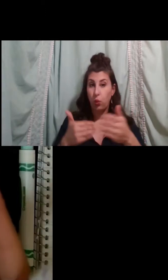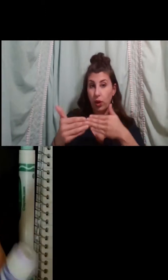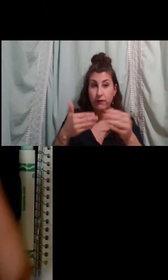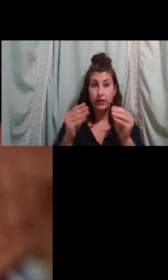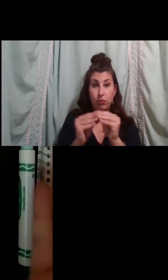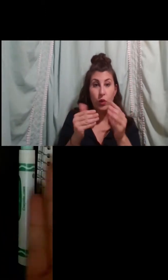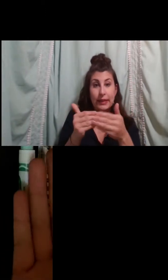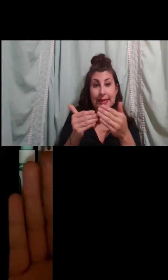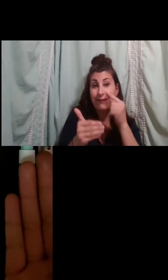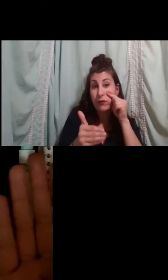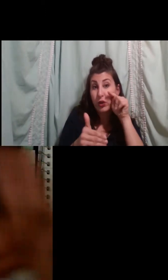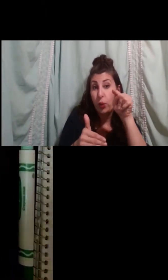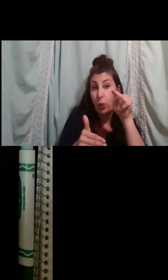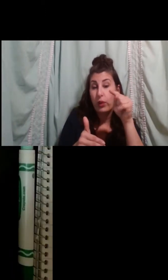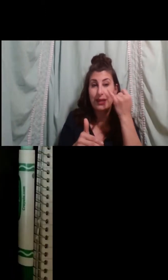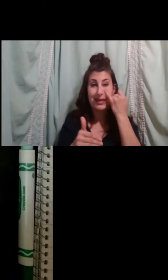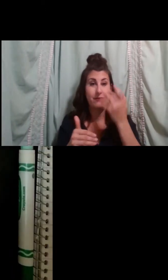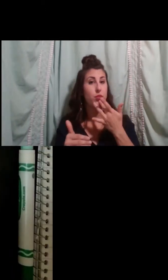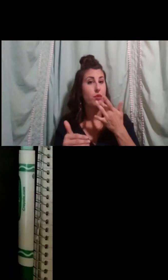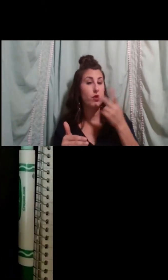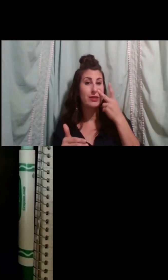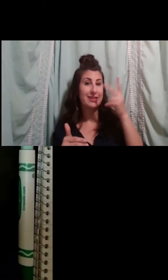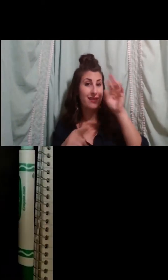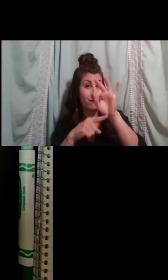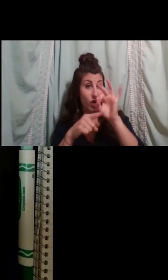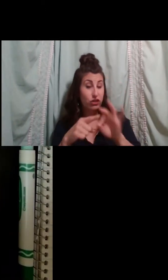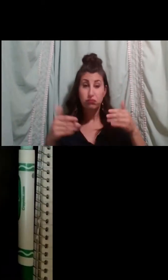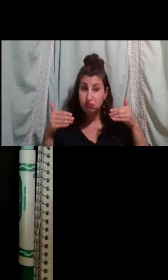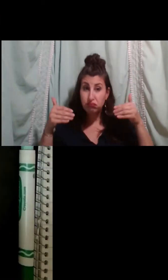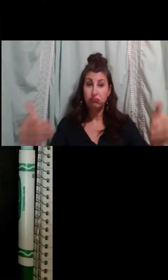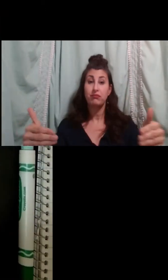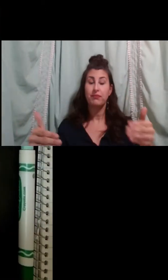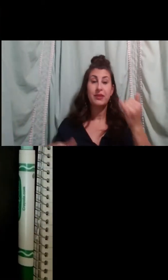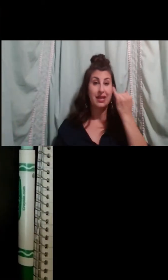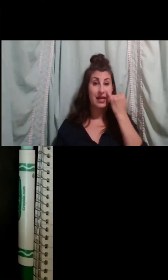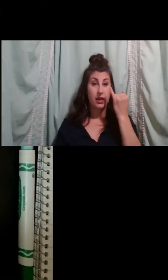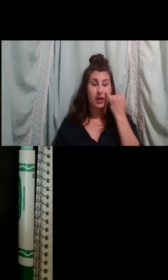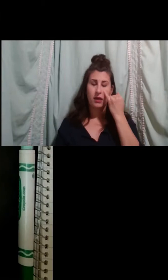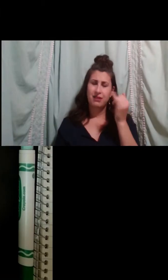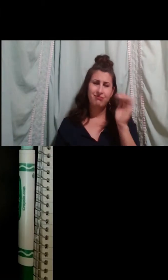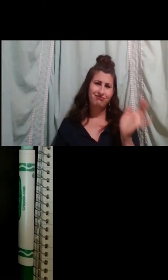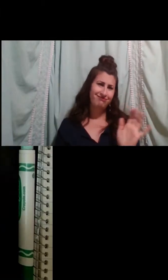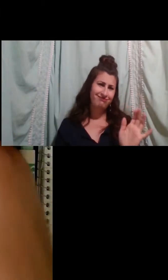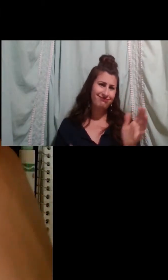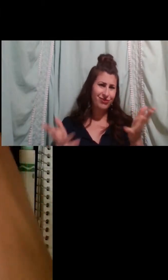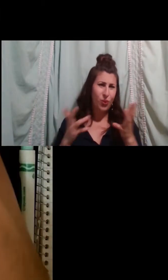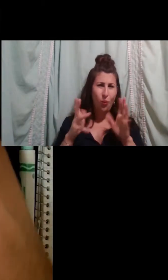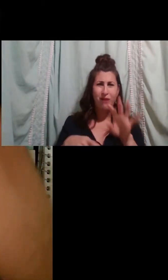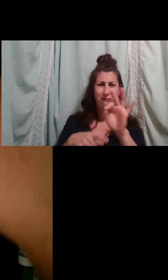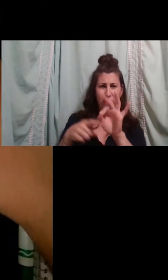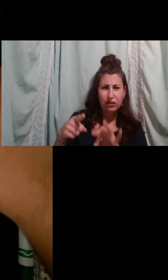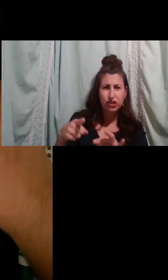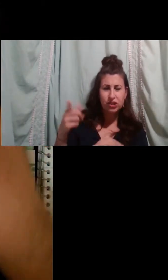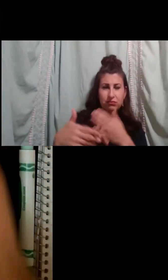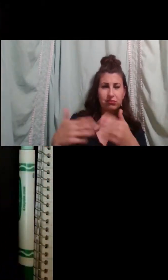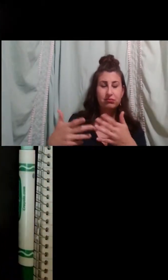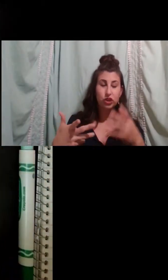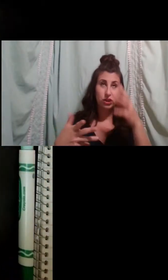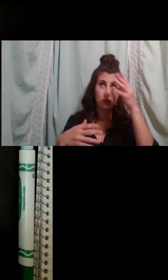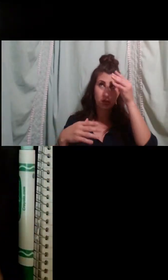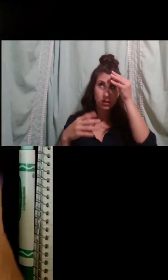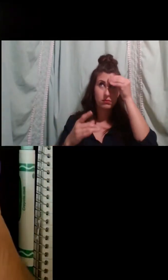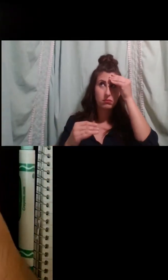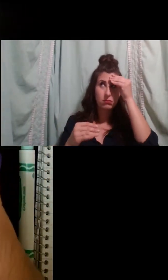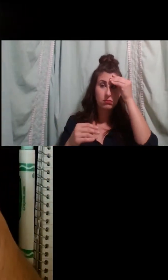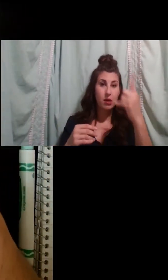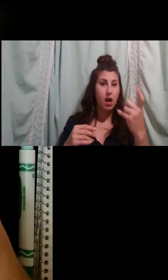whichever one is easiest for you. If you want to see the fractions, go for it. If you just want to think about,